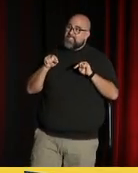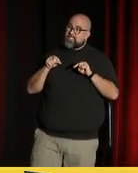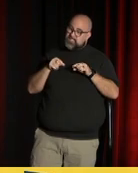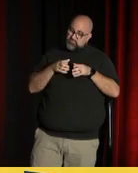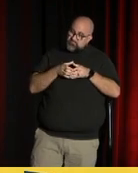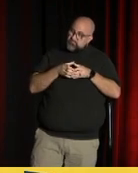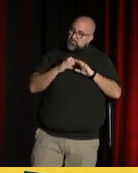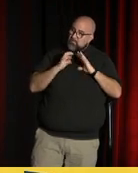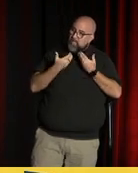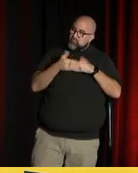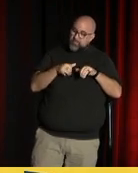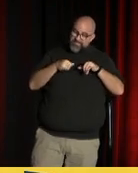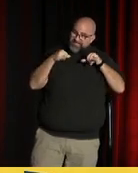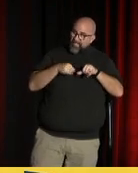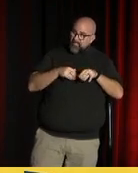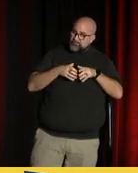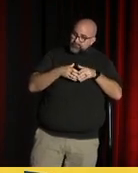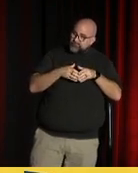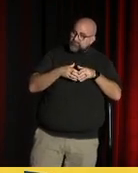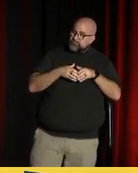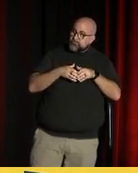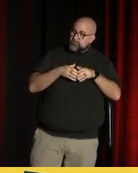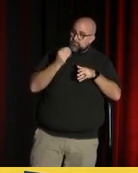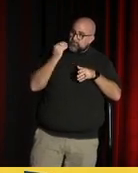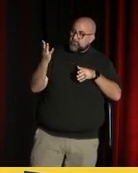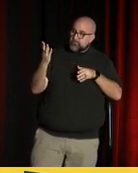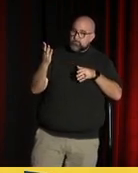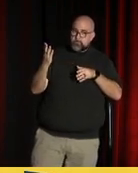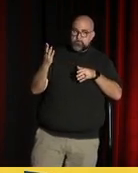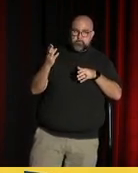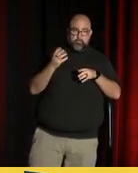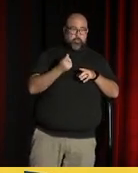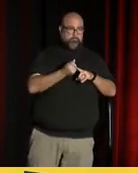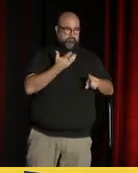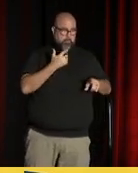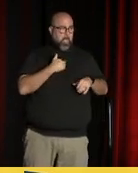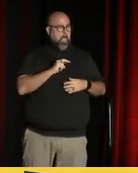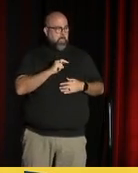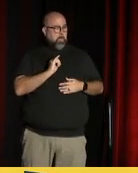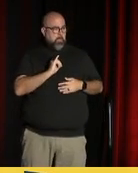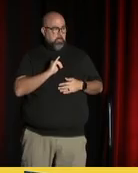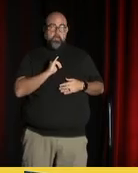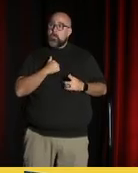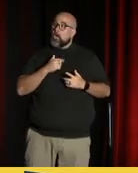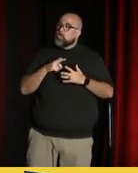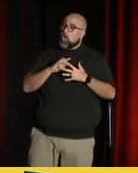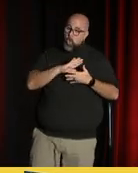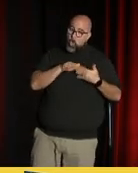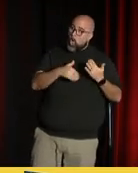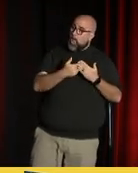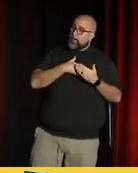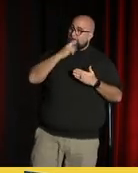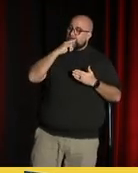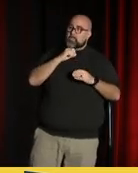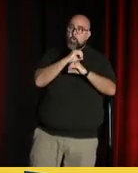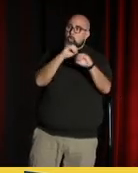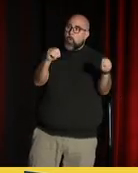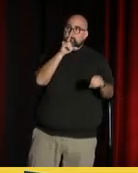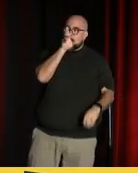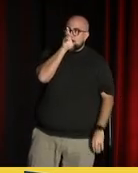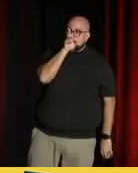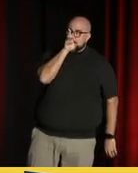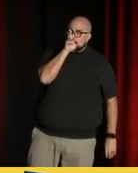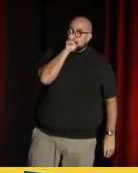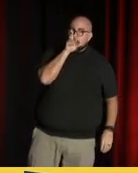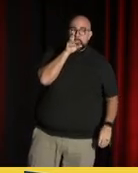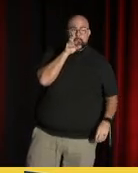self-contained classroom." And then she told me what that meant. And then she said, "And all of my kids are nonverbal." And